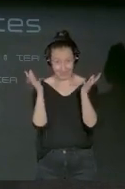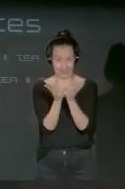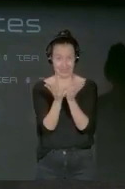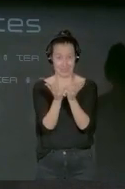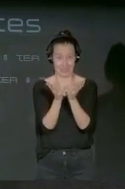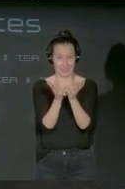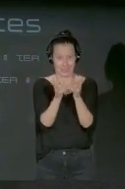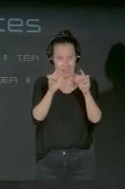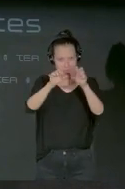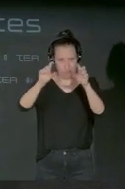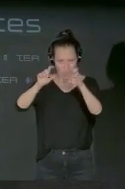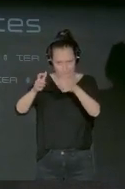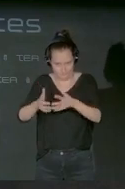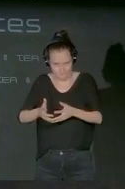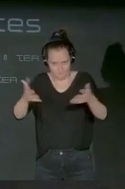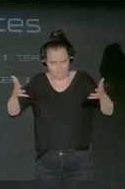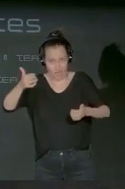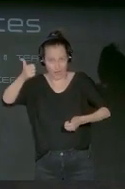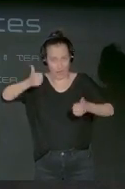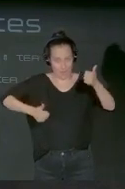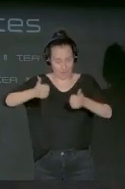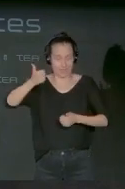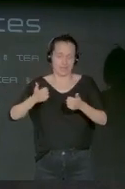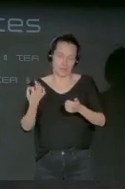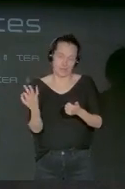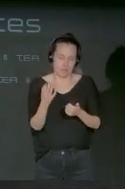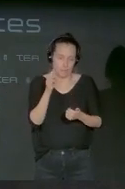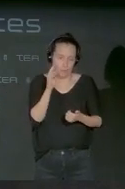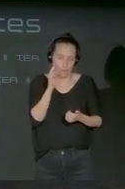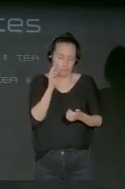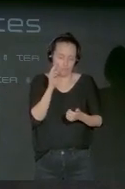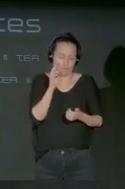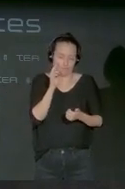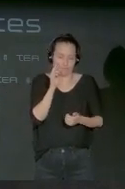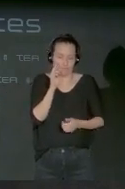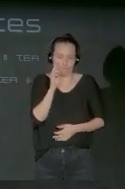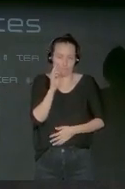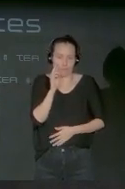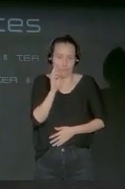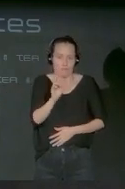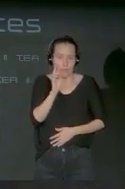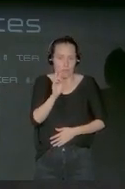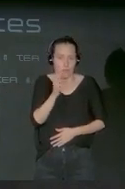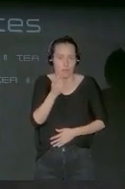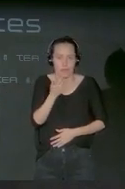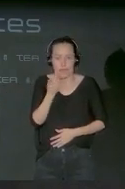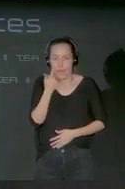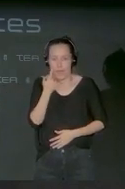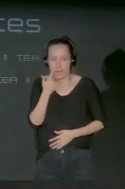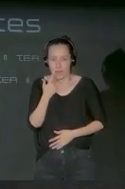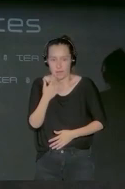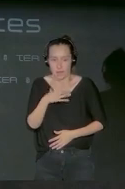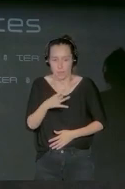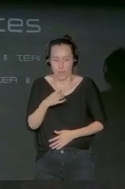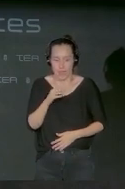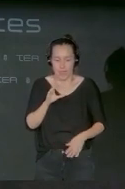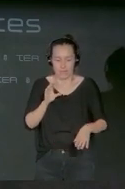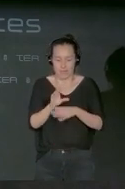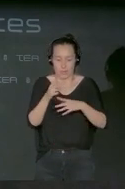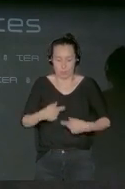to find ways to come together and to scale up. You need to find ways to pool investment, you need to find ways to research